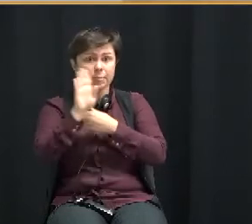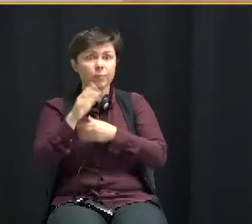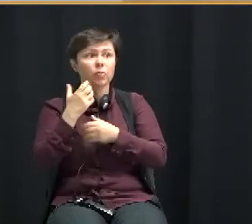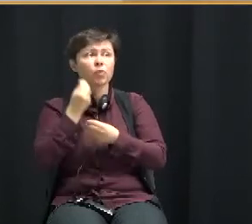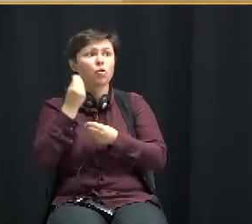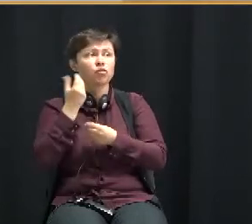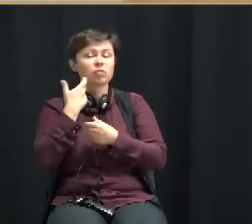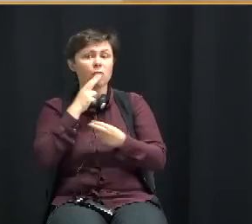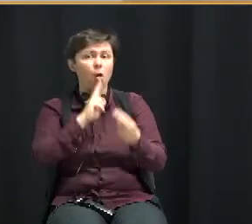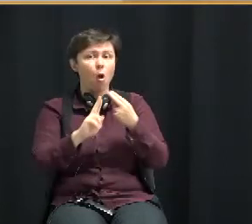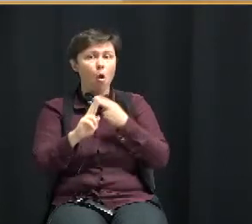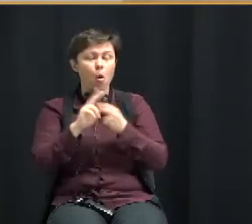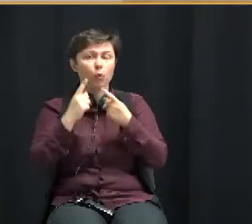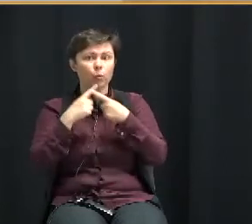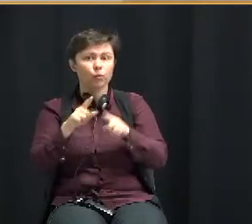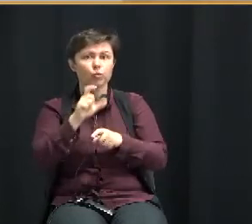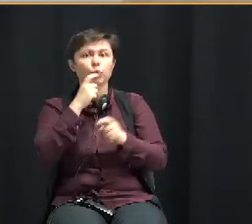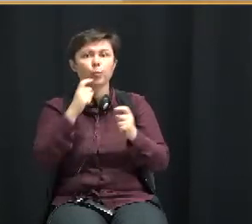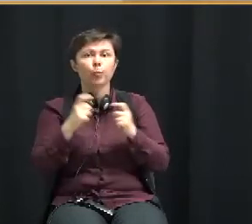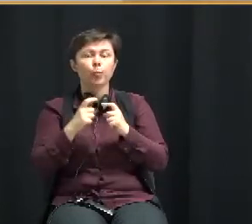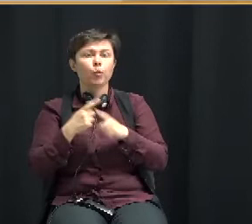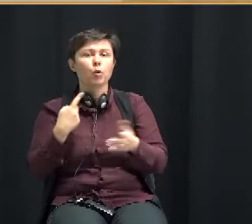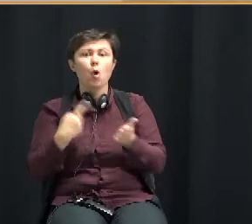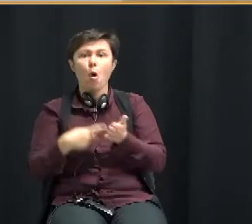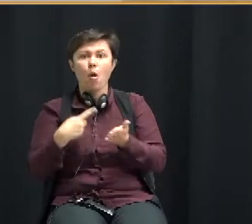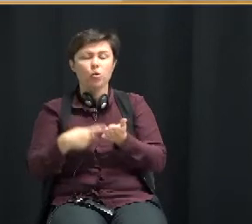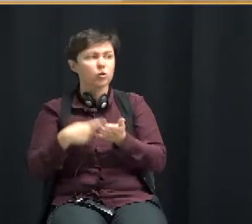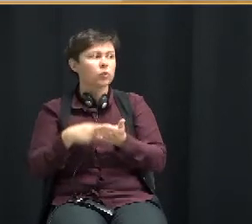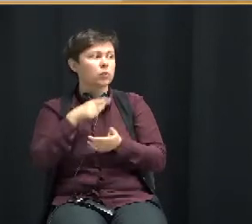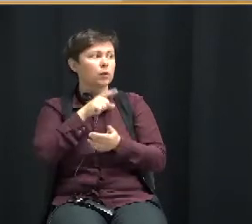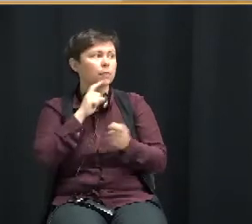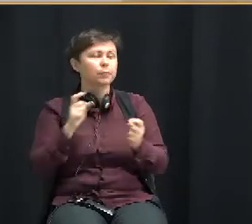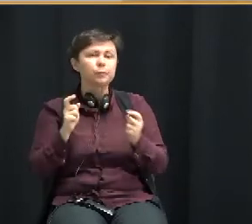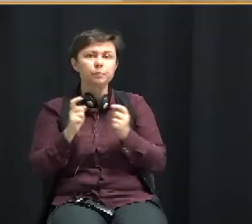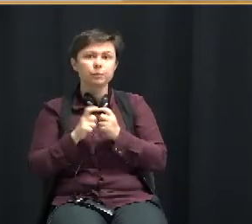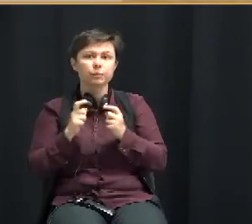person, I would refer shortly to the last point, to